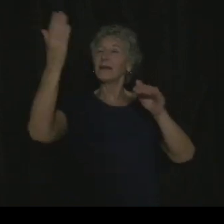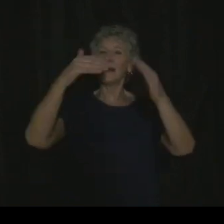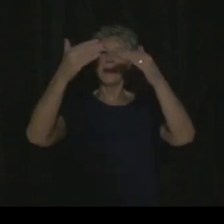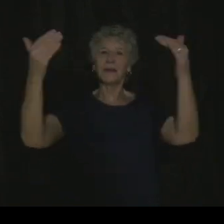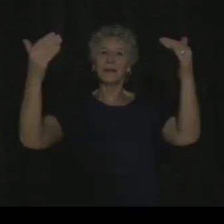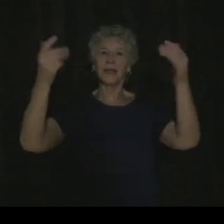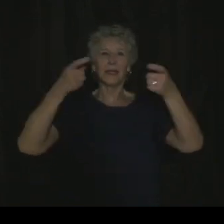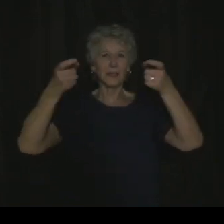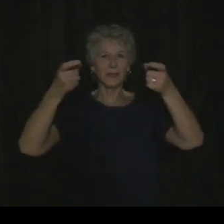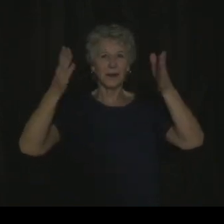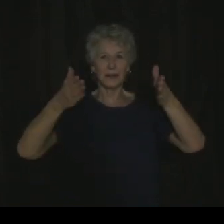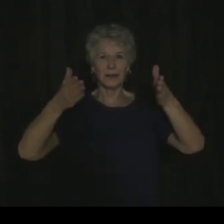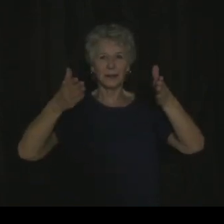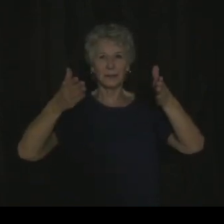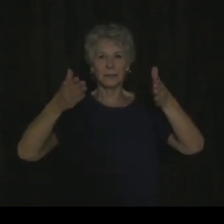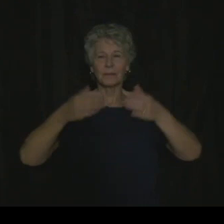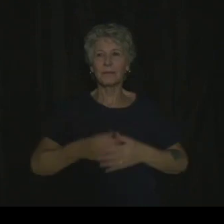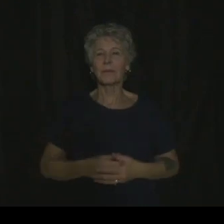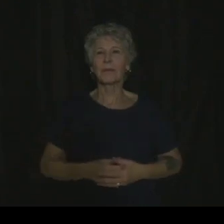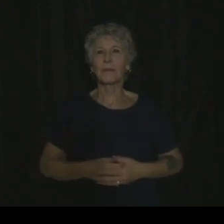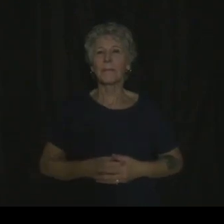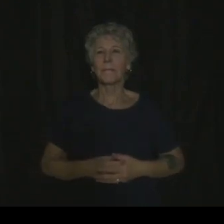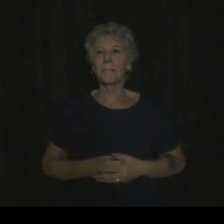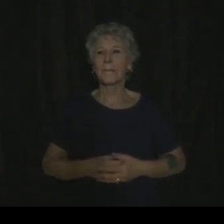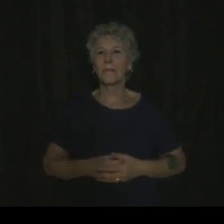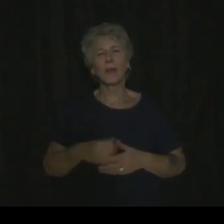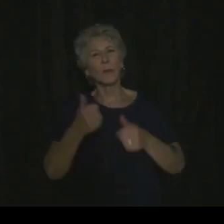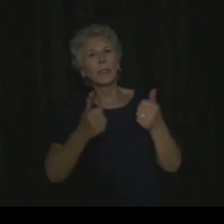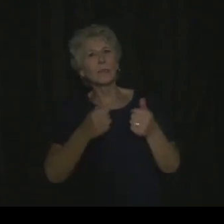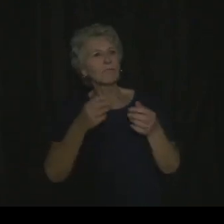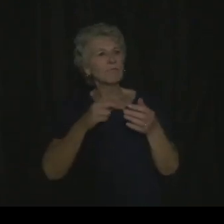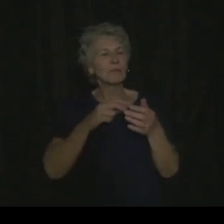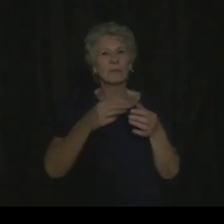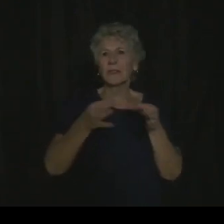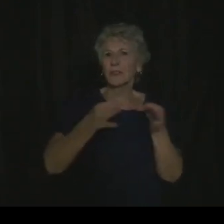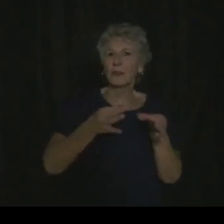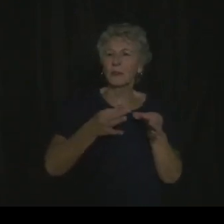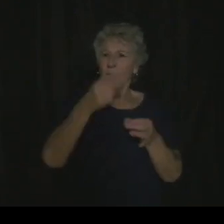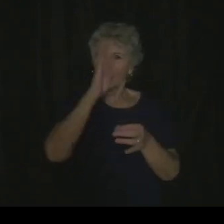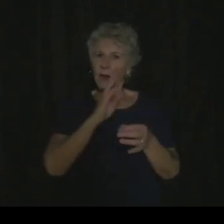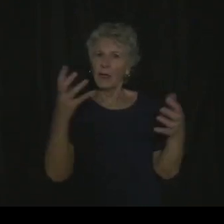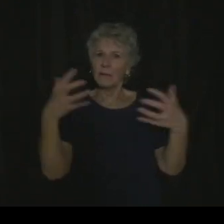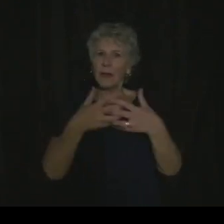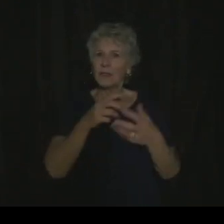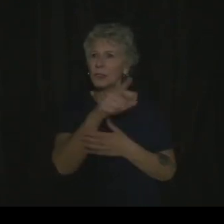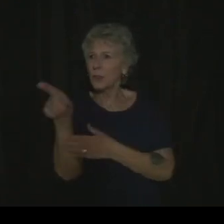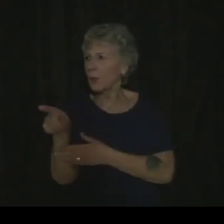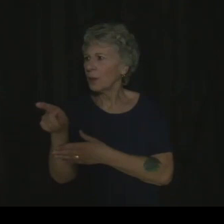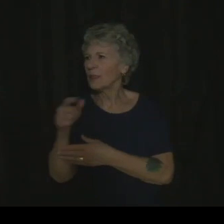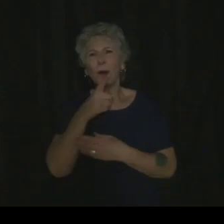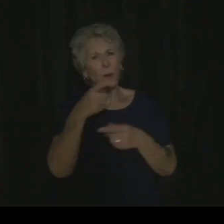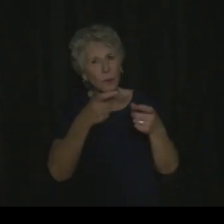sovereignty rules over all. Now, which description of God matches yours? Who